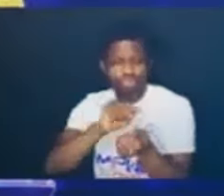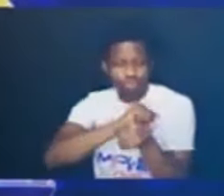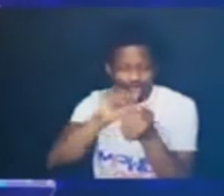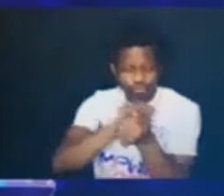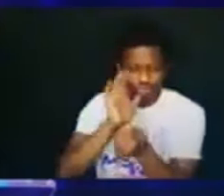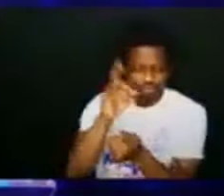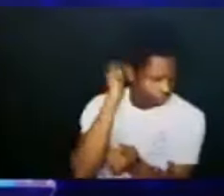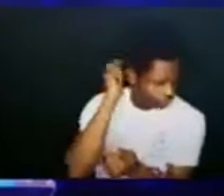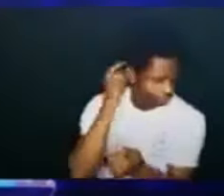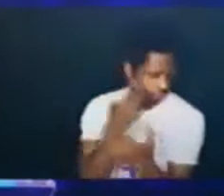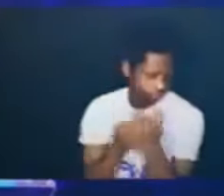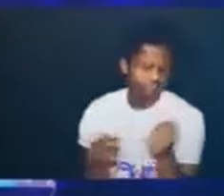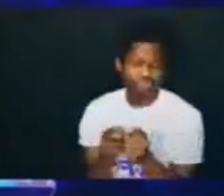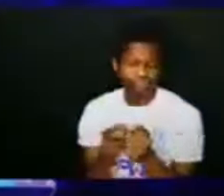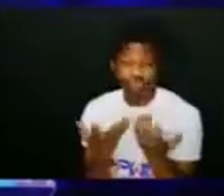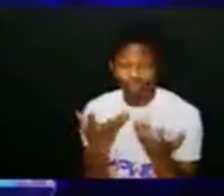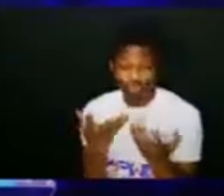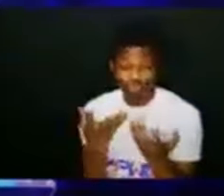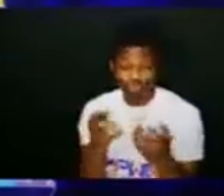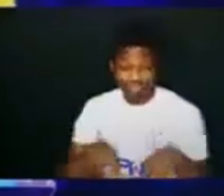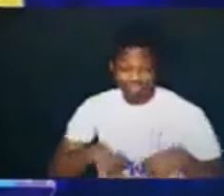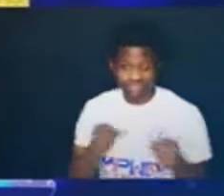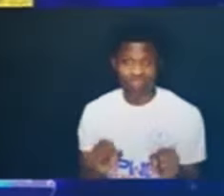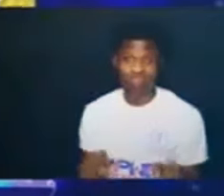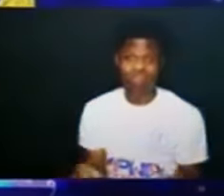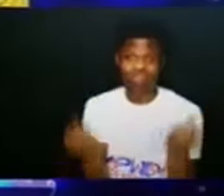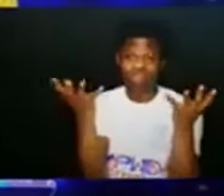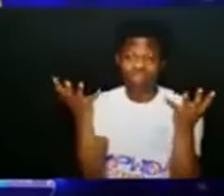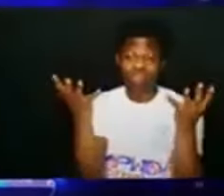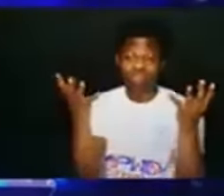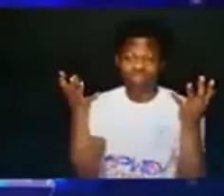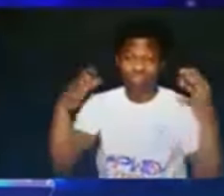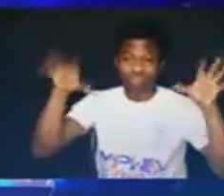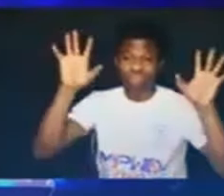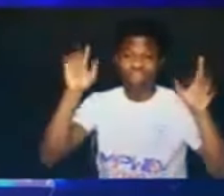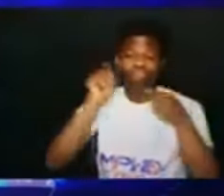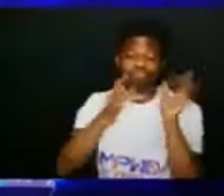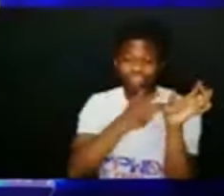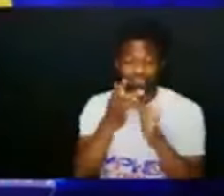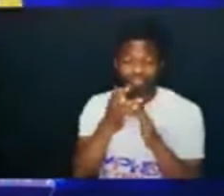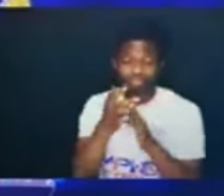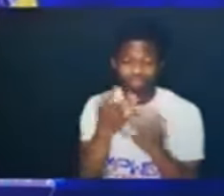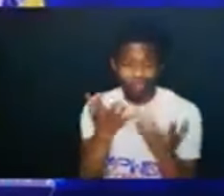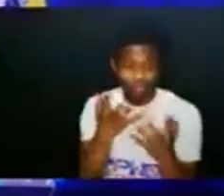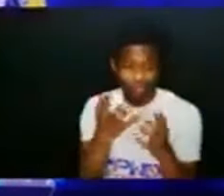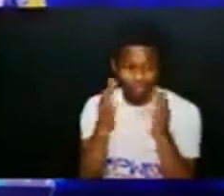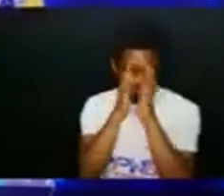You want to give your life to Jesus. I want you to repeat this